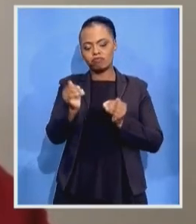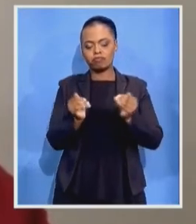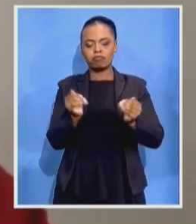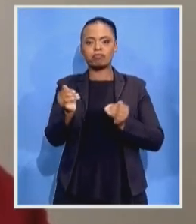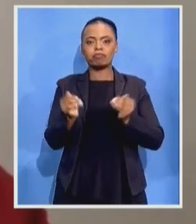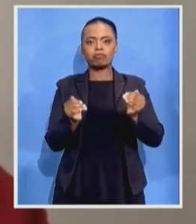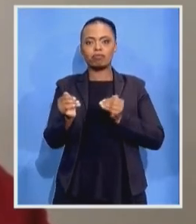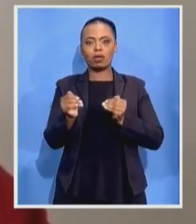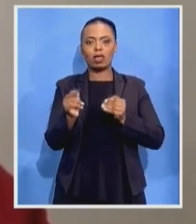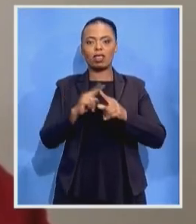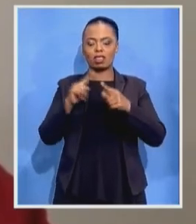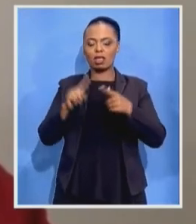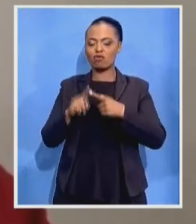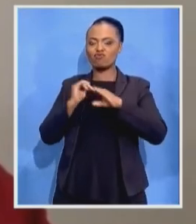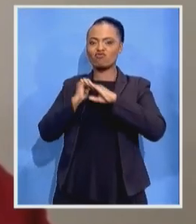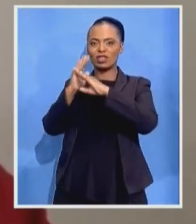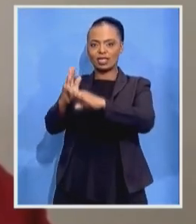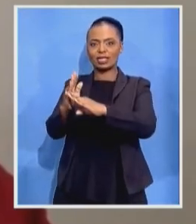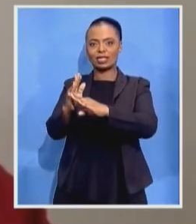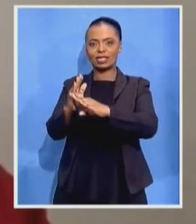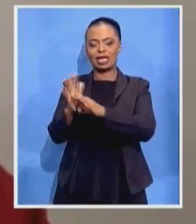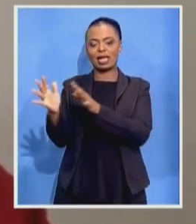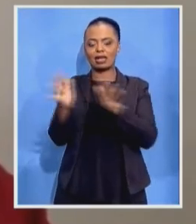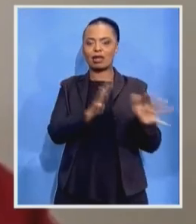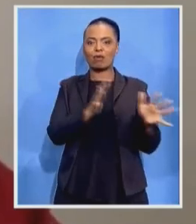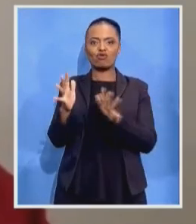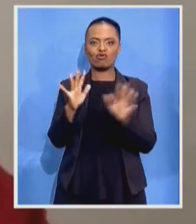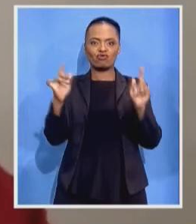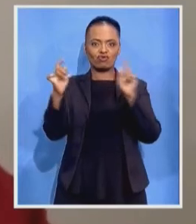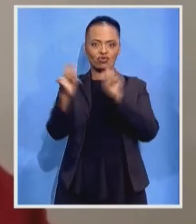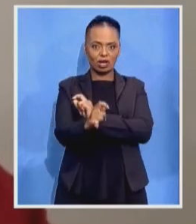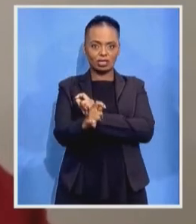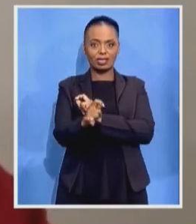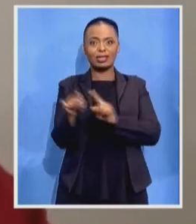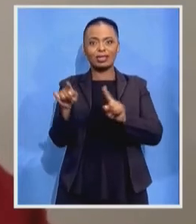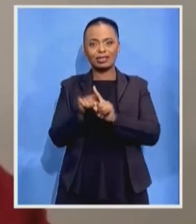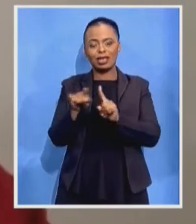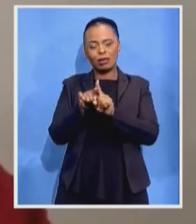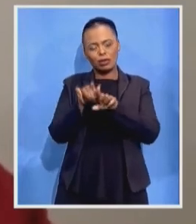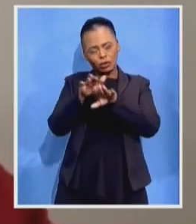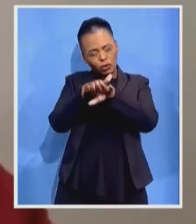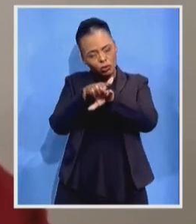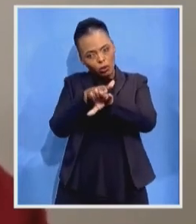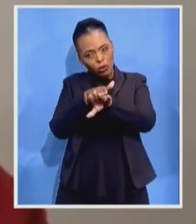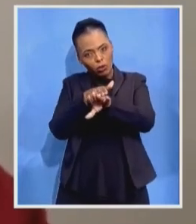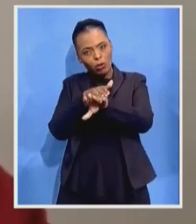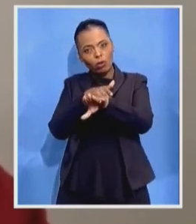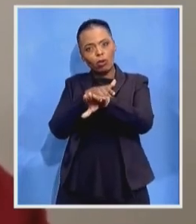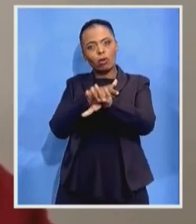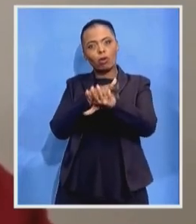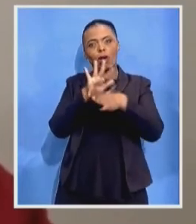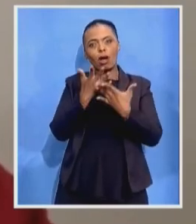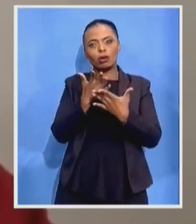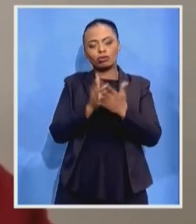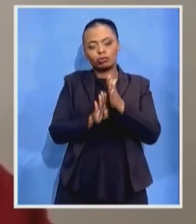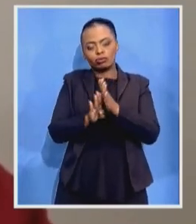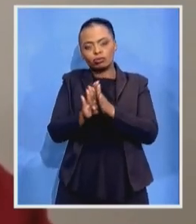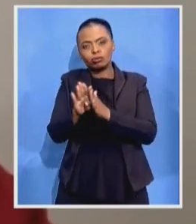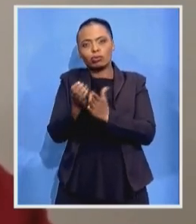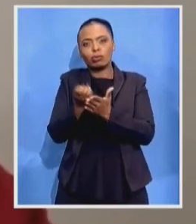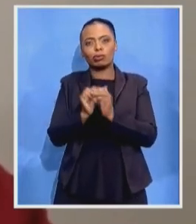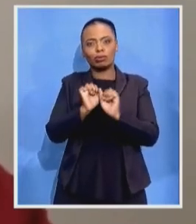change, slowing down and stopping global warming, and ensuring decent standards of living for the workers, their